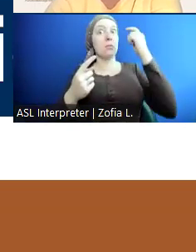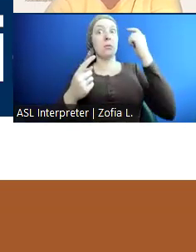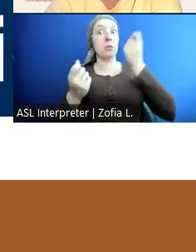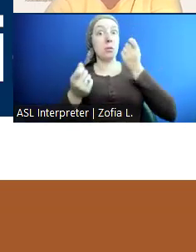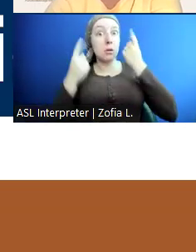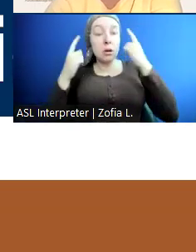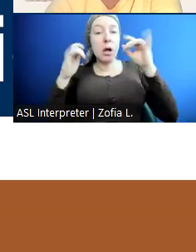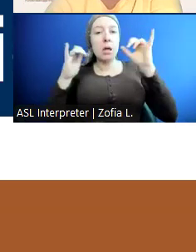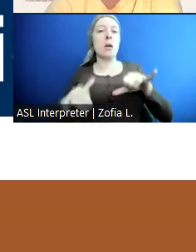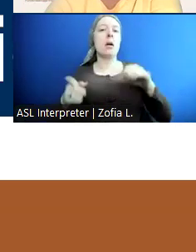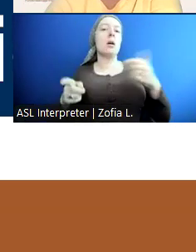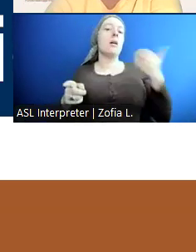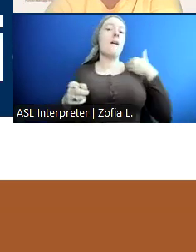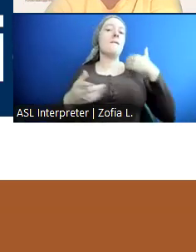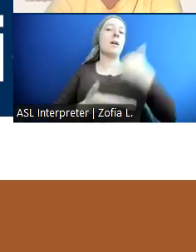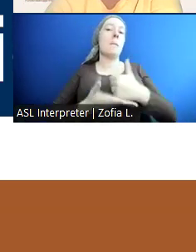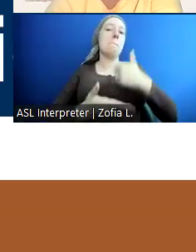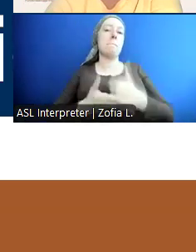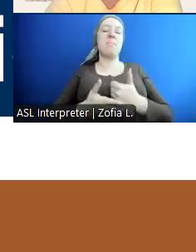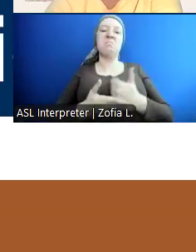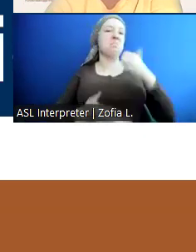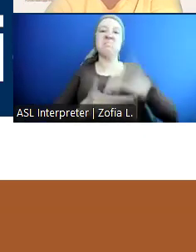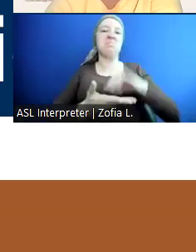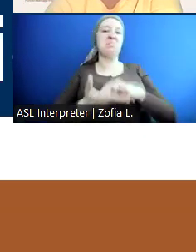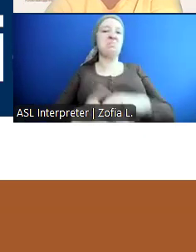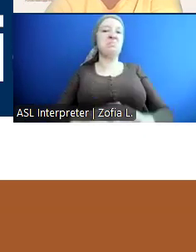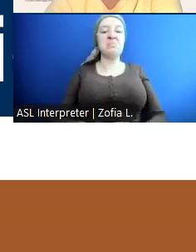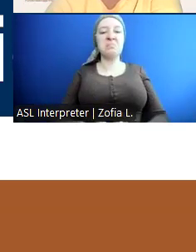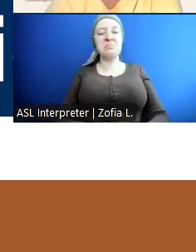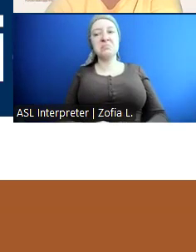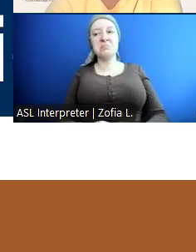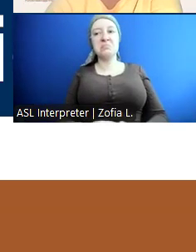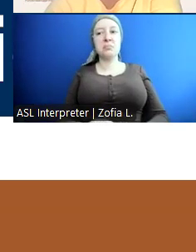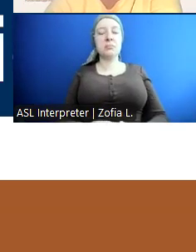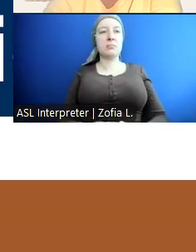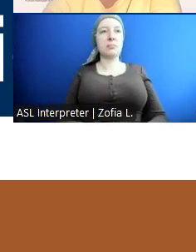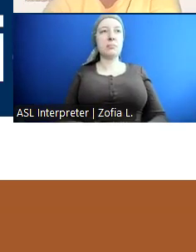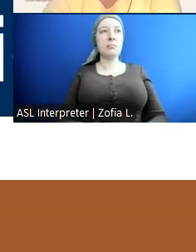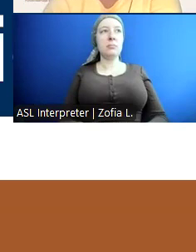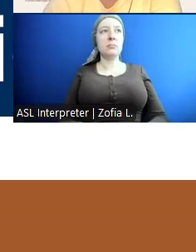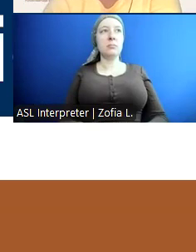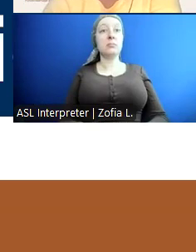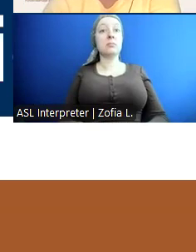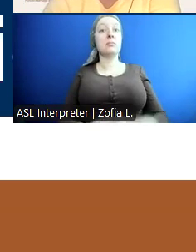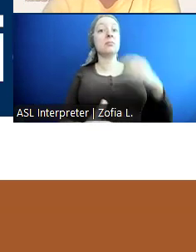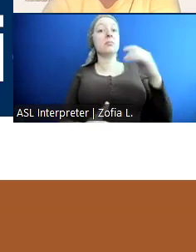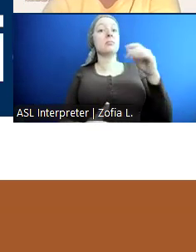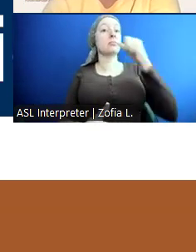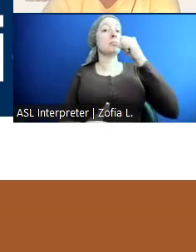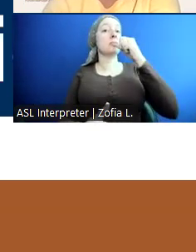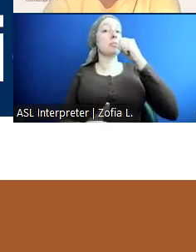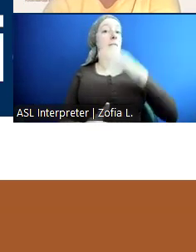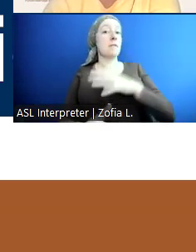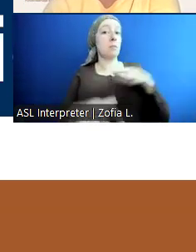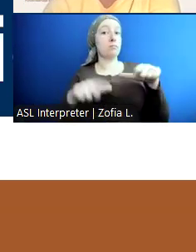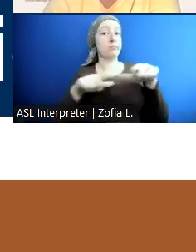have any sort of help. Female genital mutilation